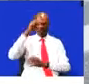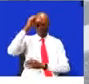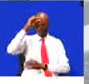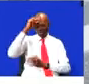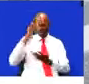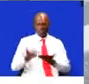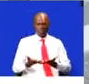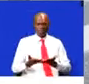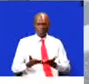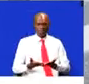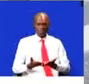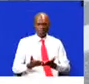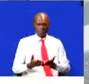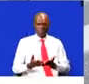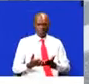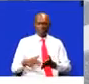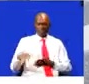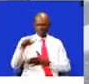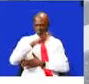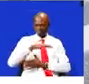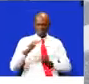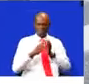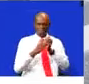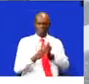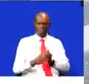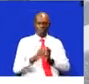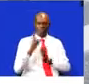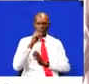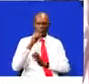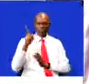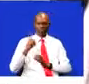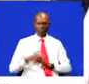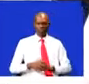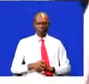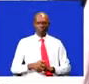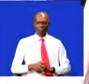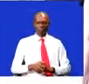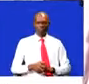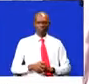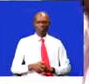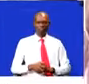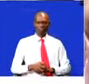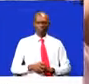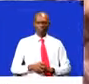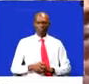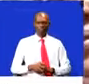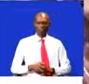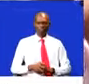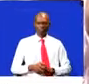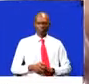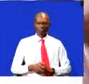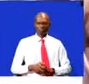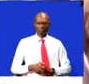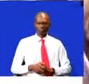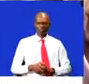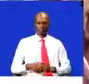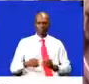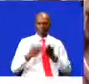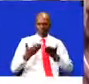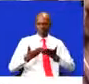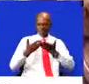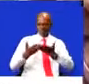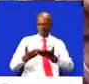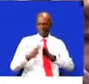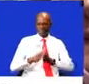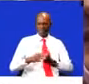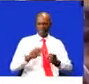kata telo mago mag kor gwenge kalie. Condition of grant allocations that the president ascended